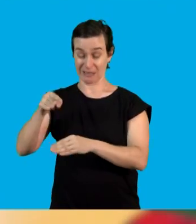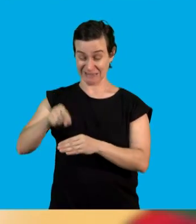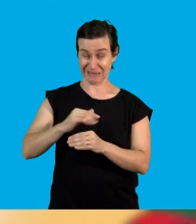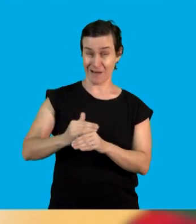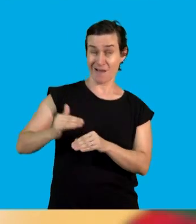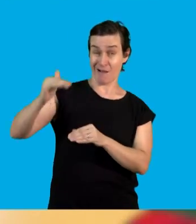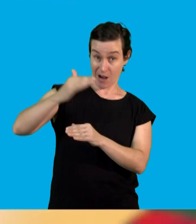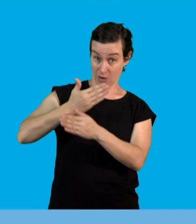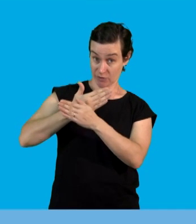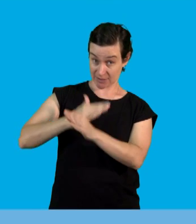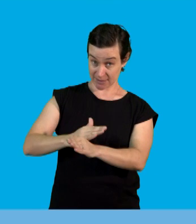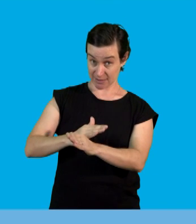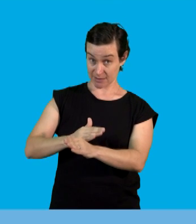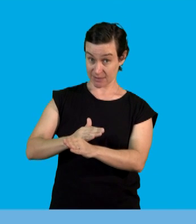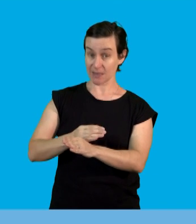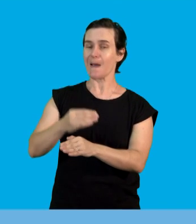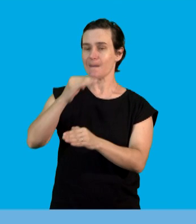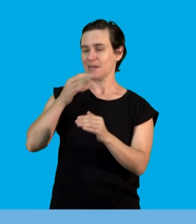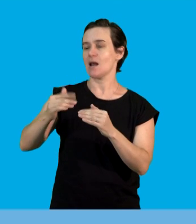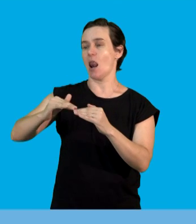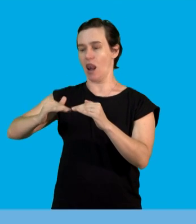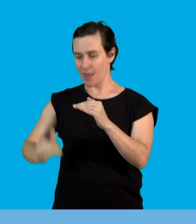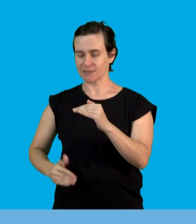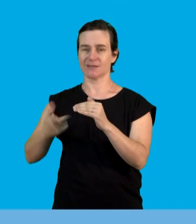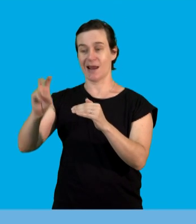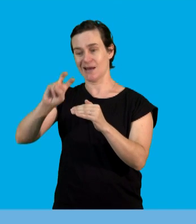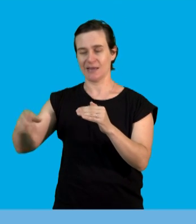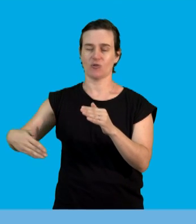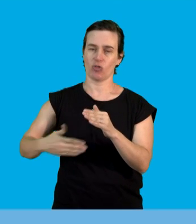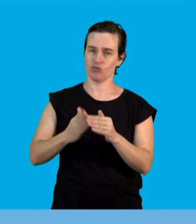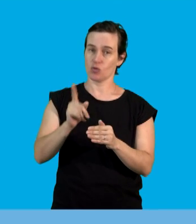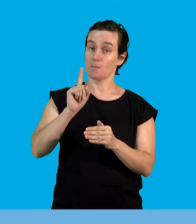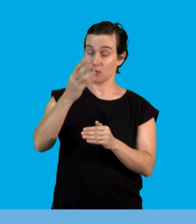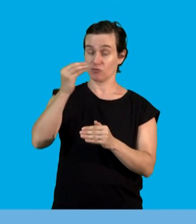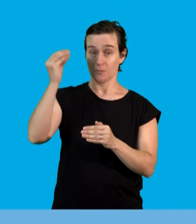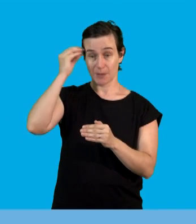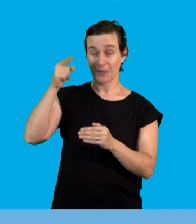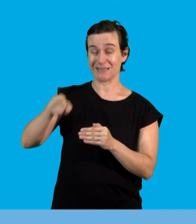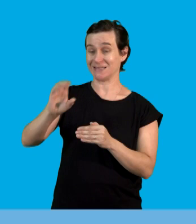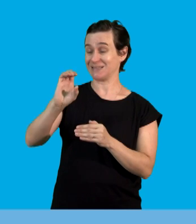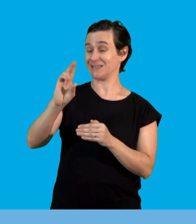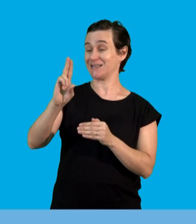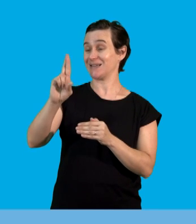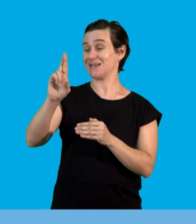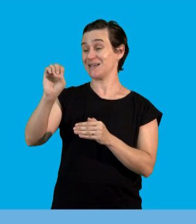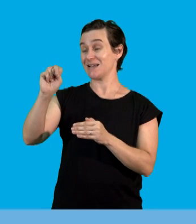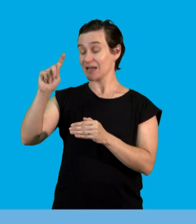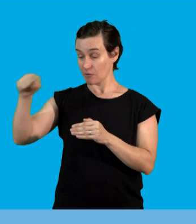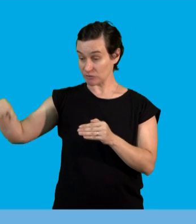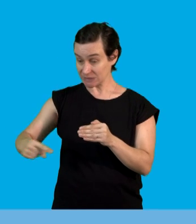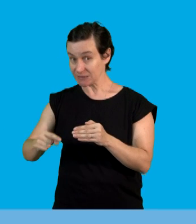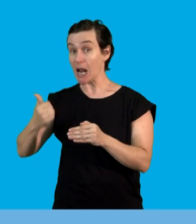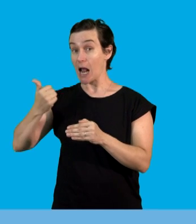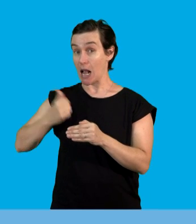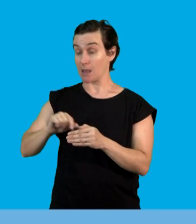resistance is going to receive, as we can see, the weakest current. You always need to remember that current is always going to look for the